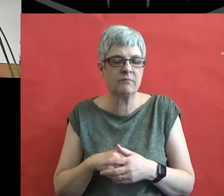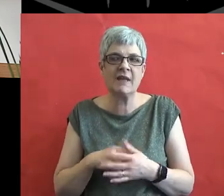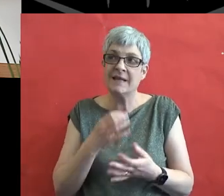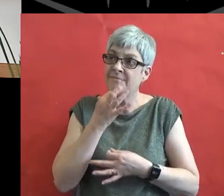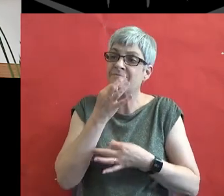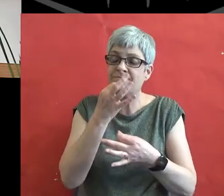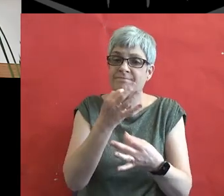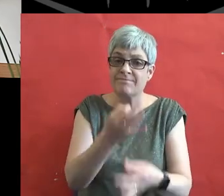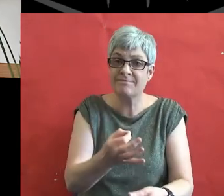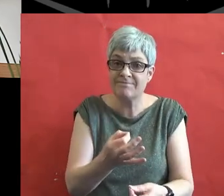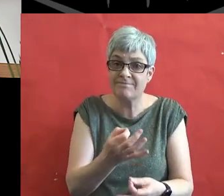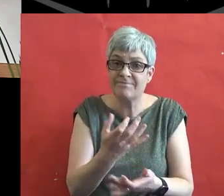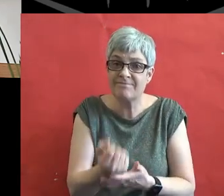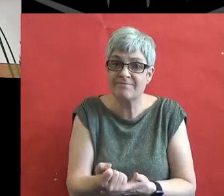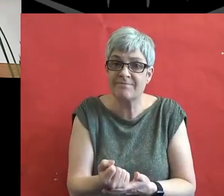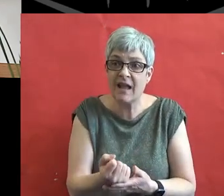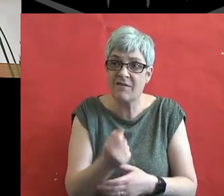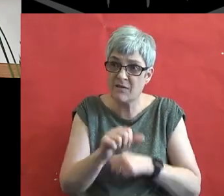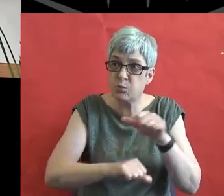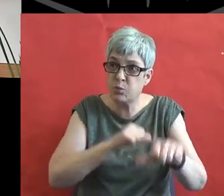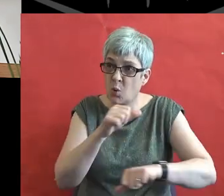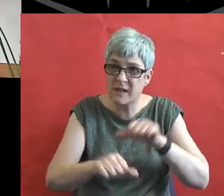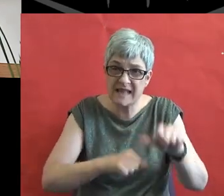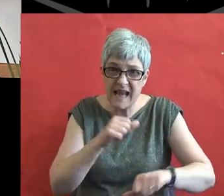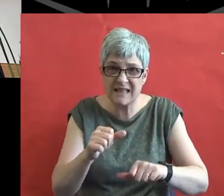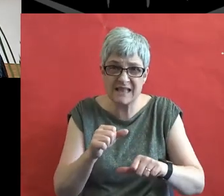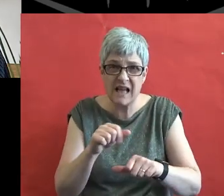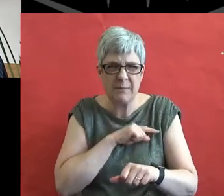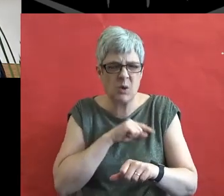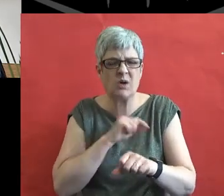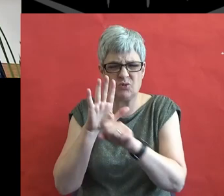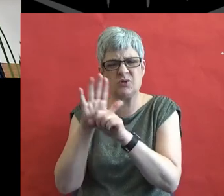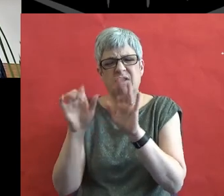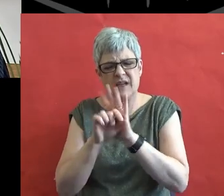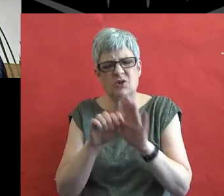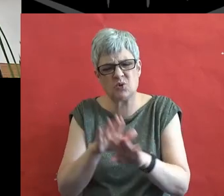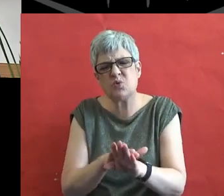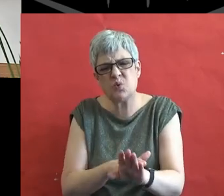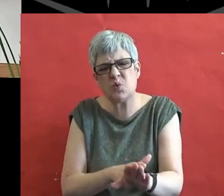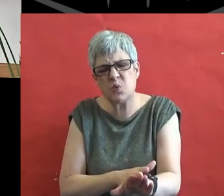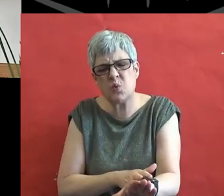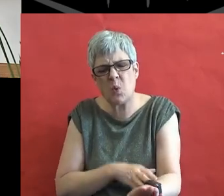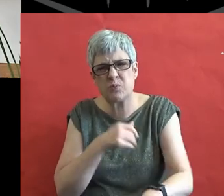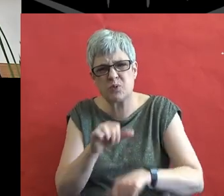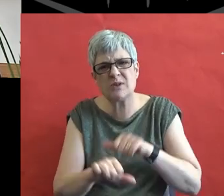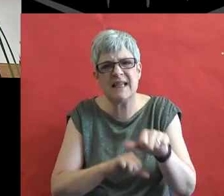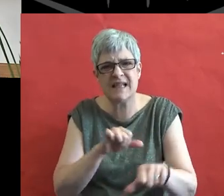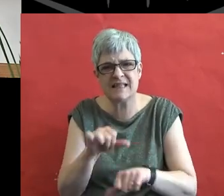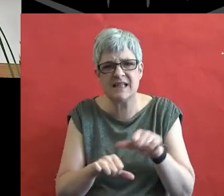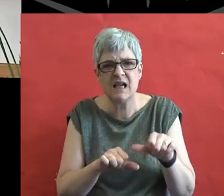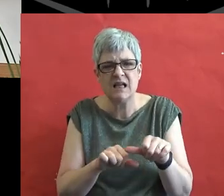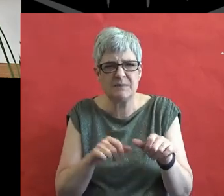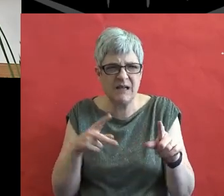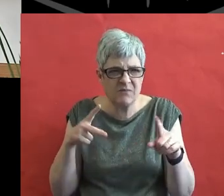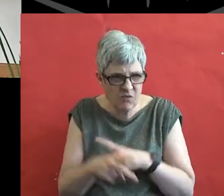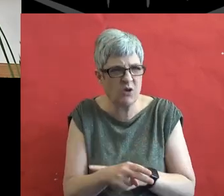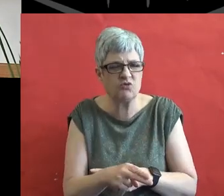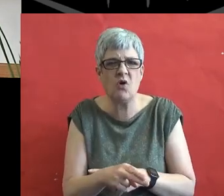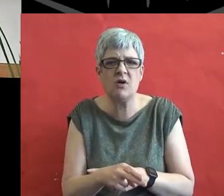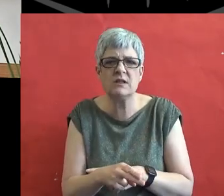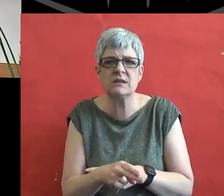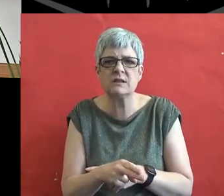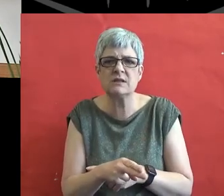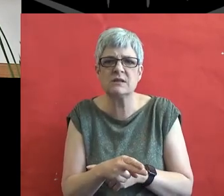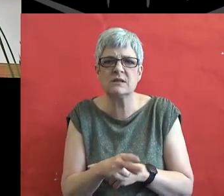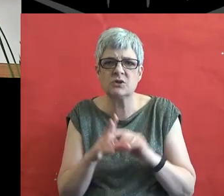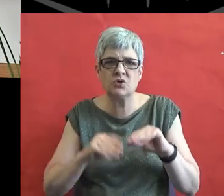Tempting to have this process, because crucifixion was a slow business. Tempting to want it to be cut short.